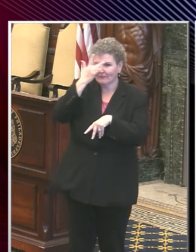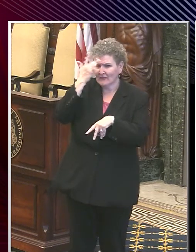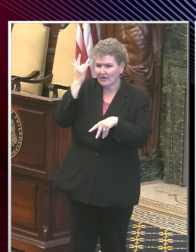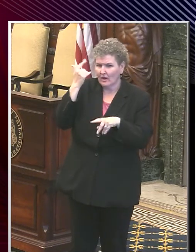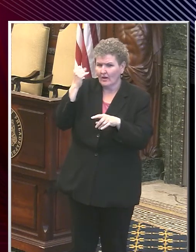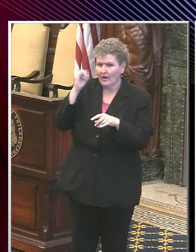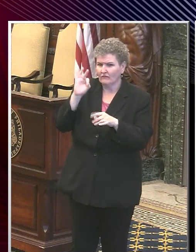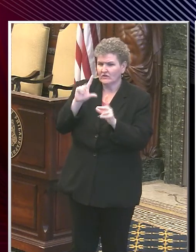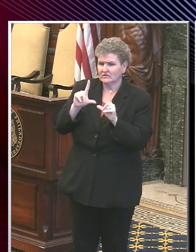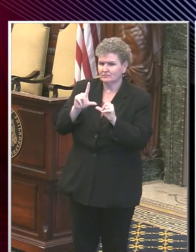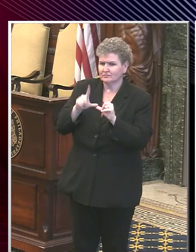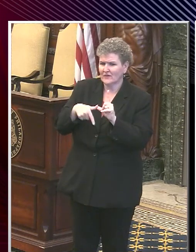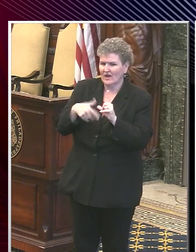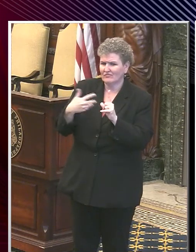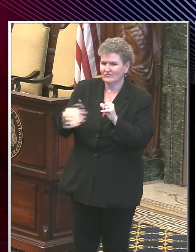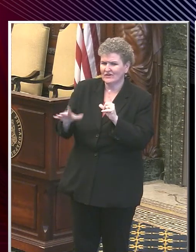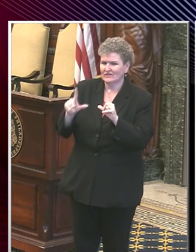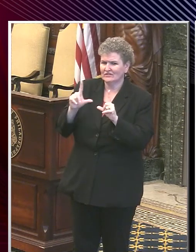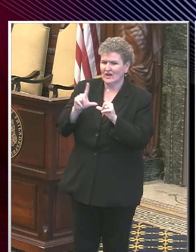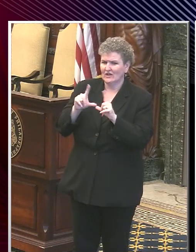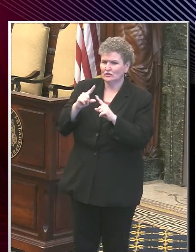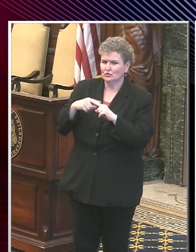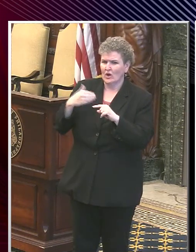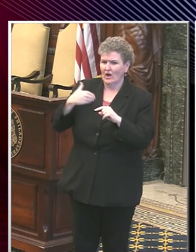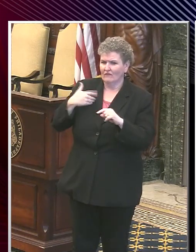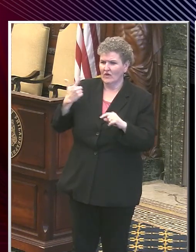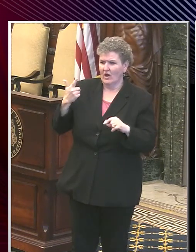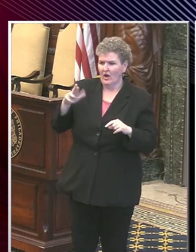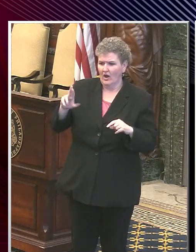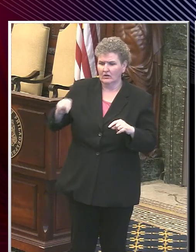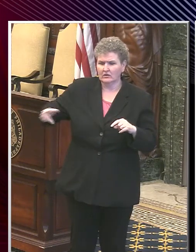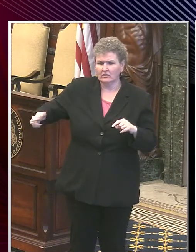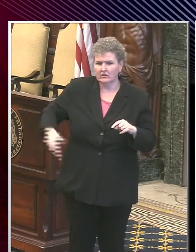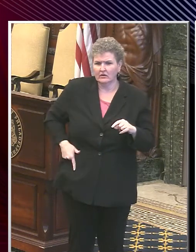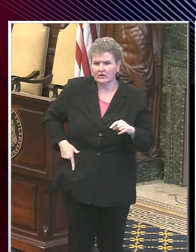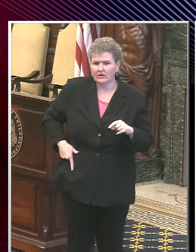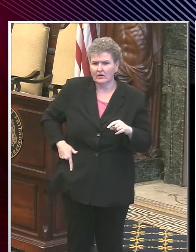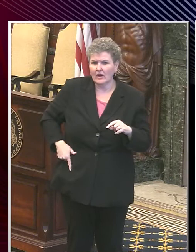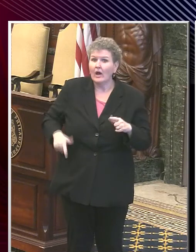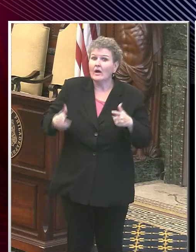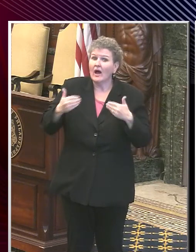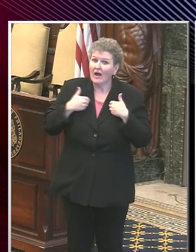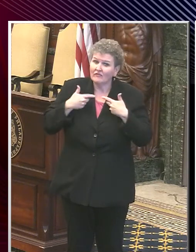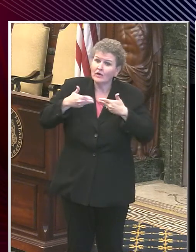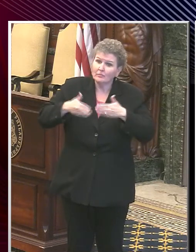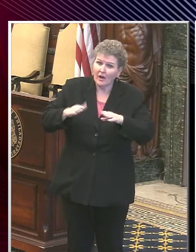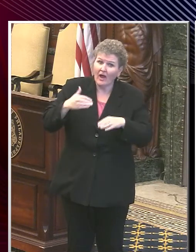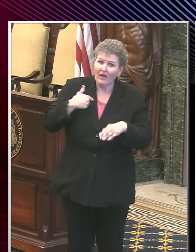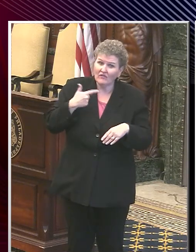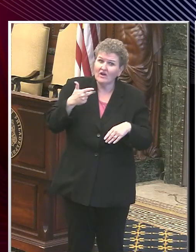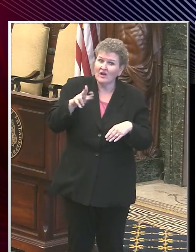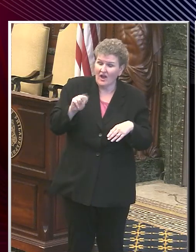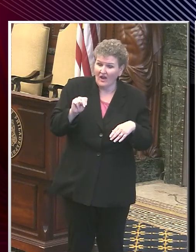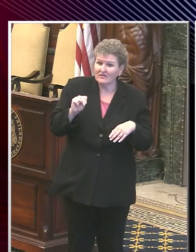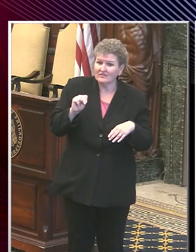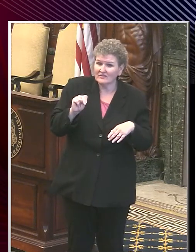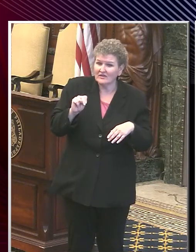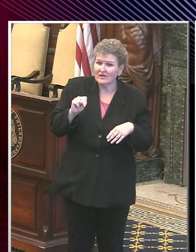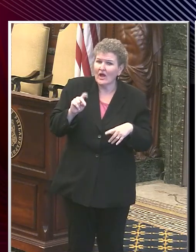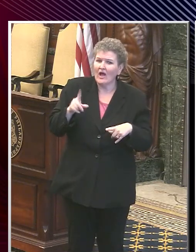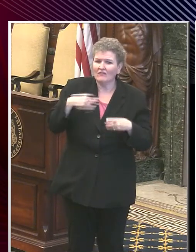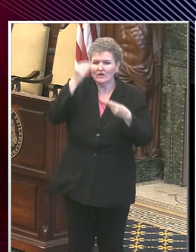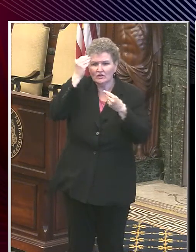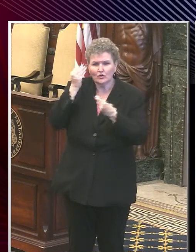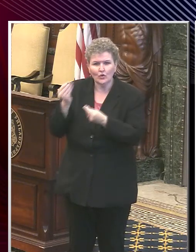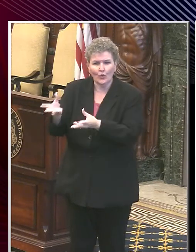expired permit to carry. So he had been permitted to have a gun before. He should have disclosed it. He's